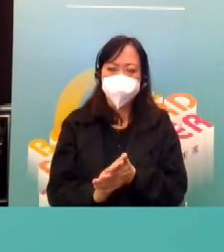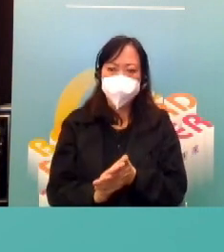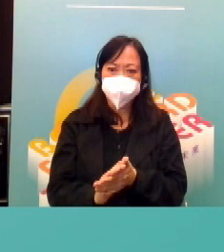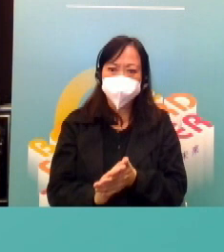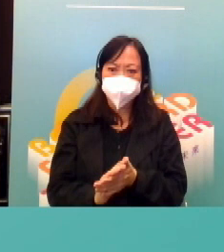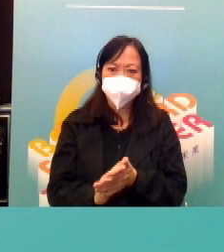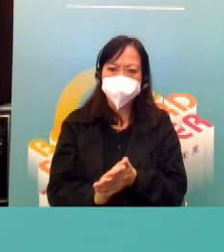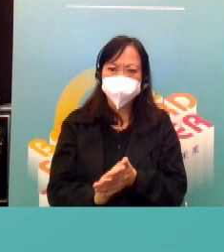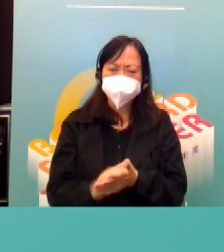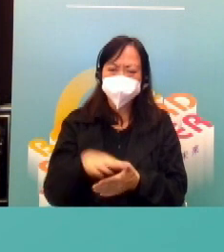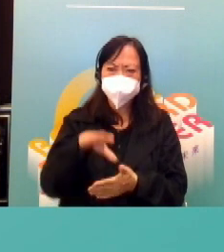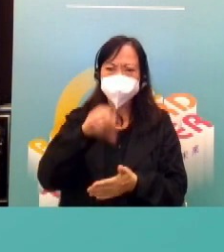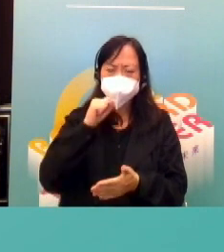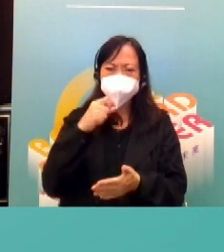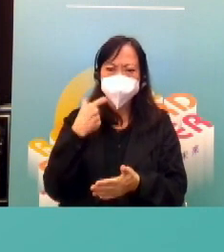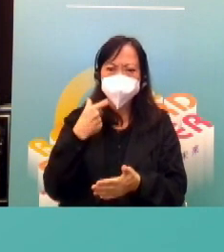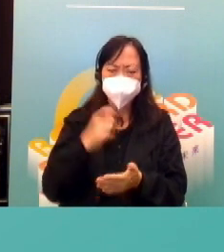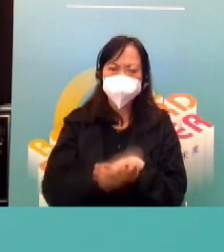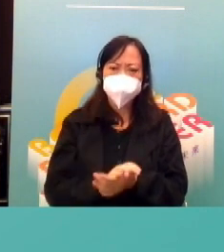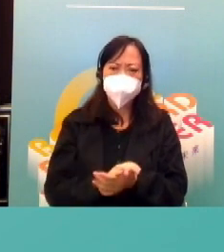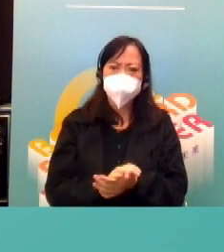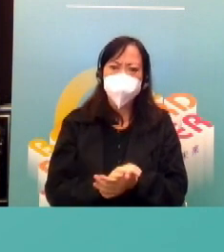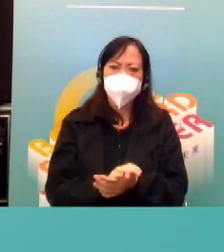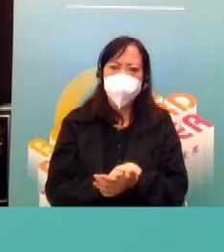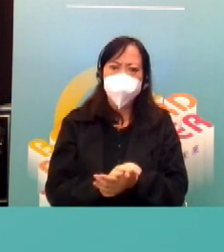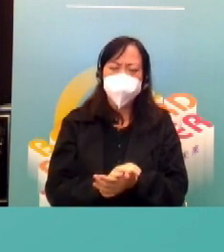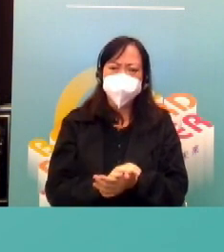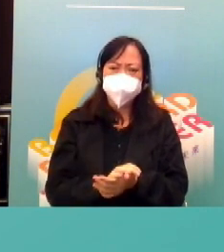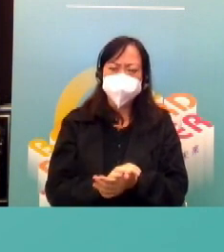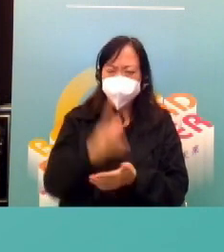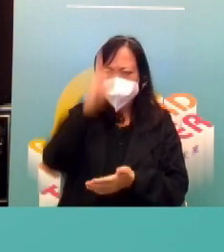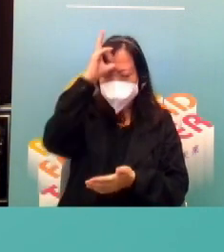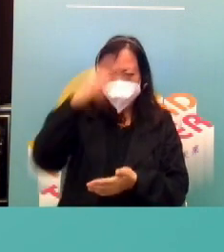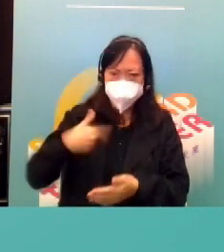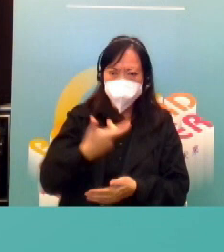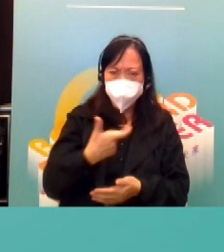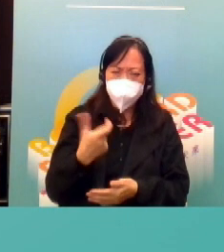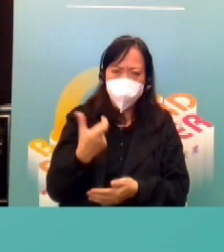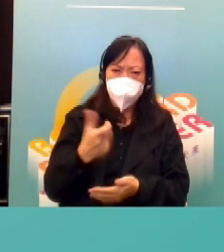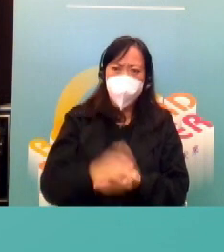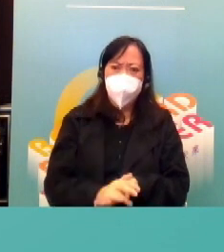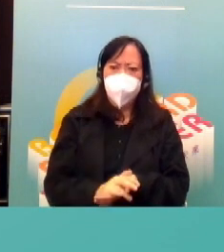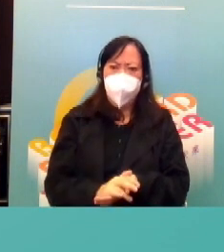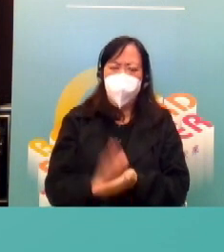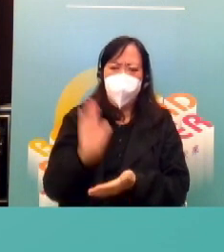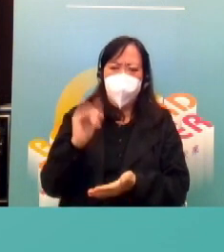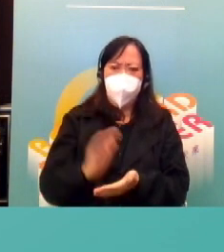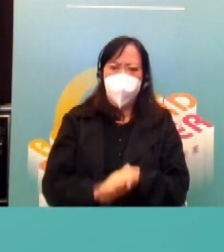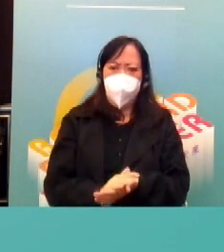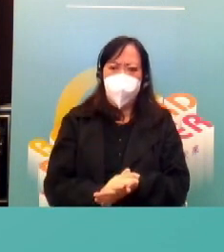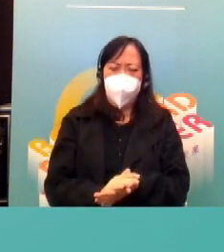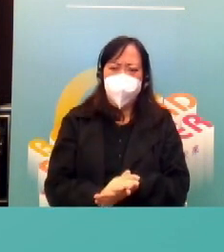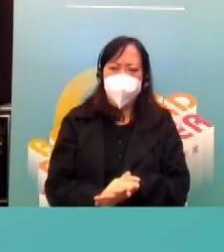that government has made to pay for these outcomes, they've been able to generate a 10-fold multiplier effect in terms of the